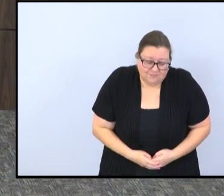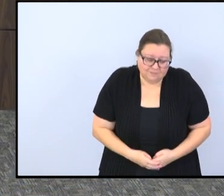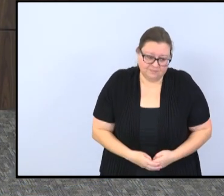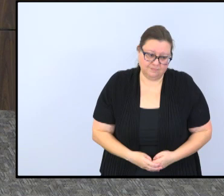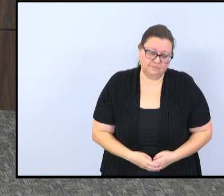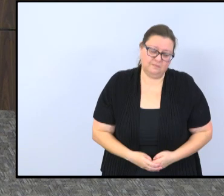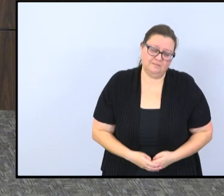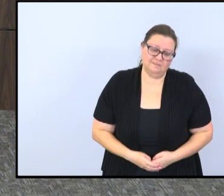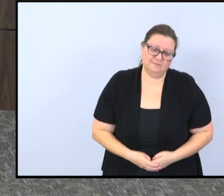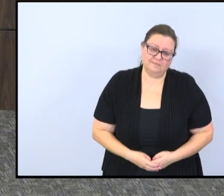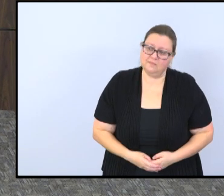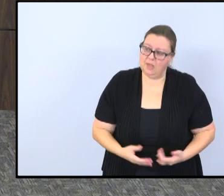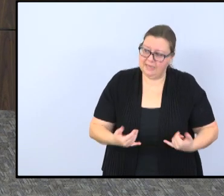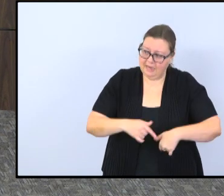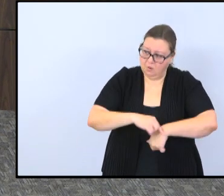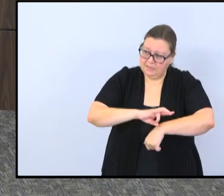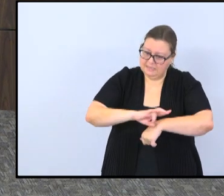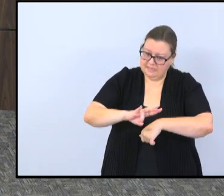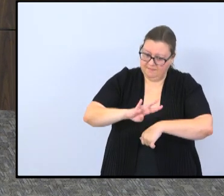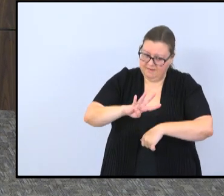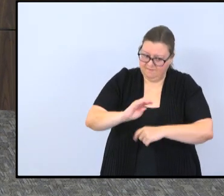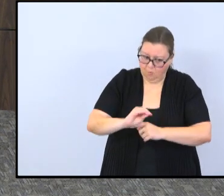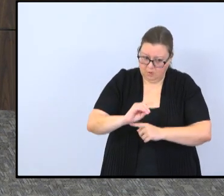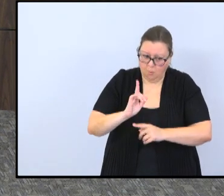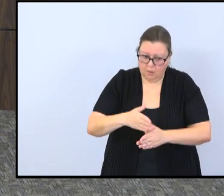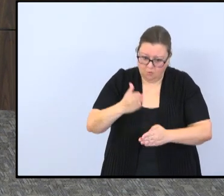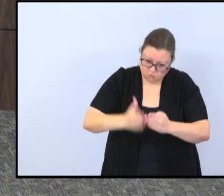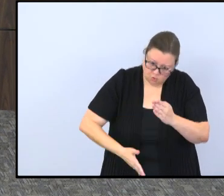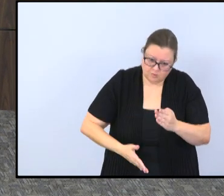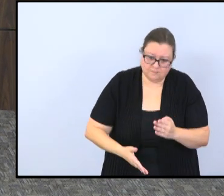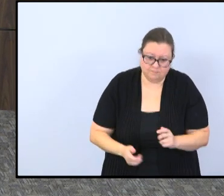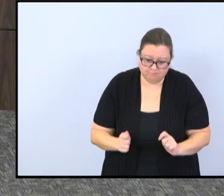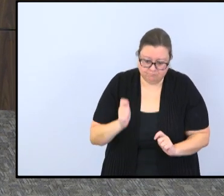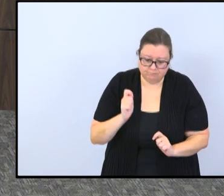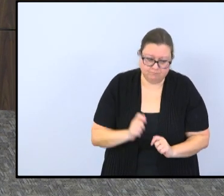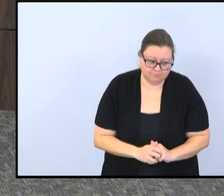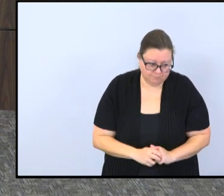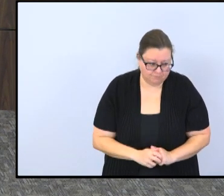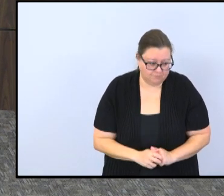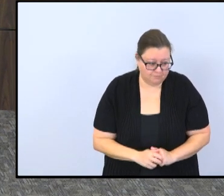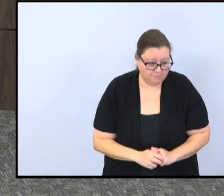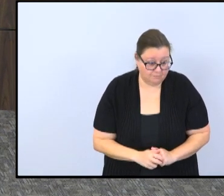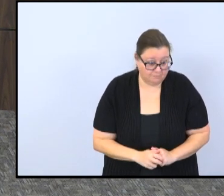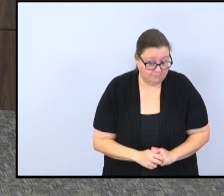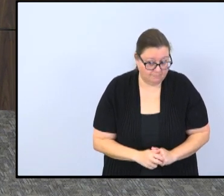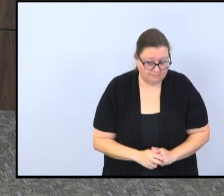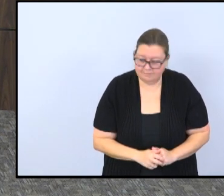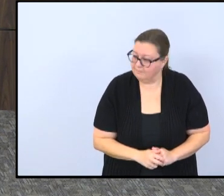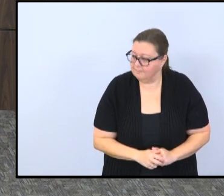Okay, at 7:40, we will be adjourned.